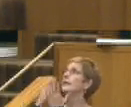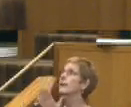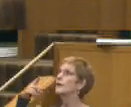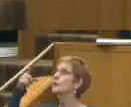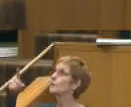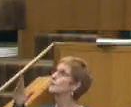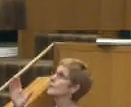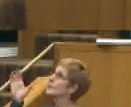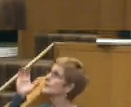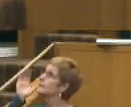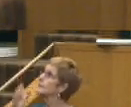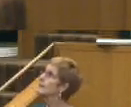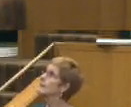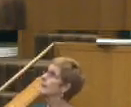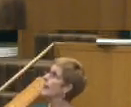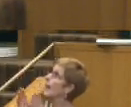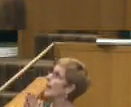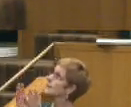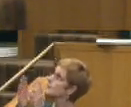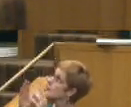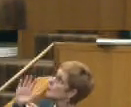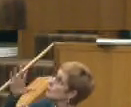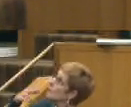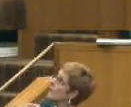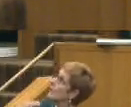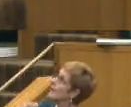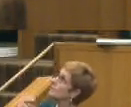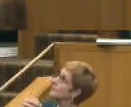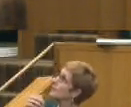national anthem. So if you would please stand.